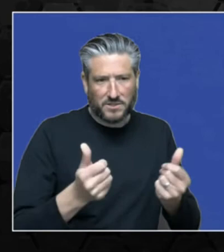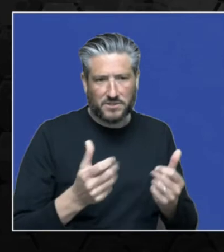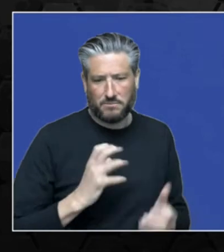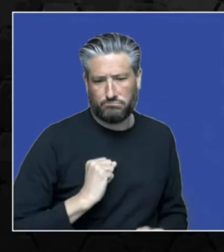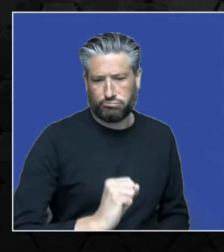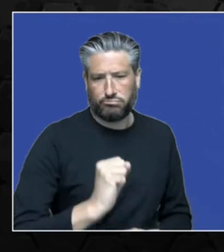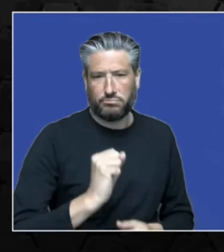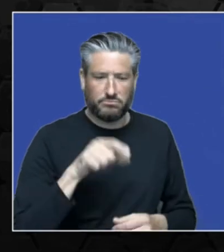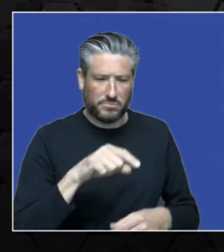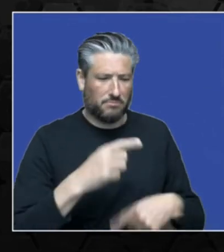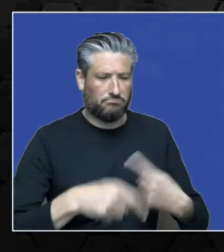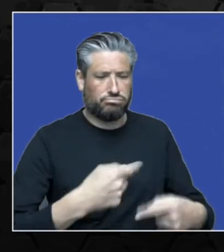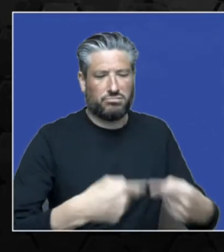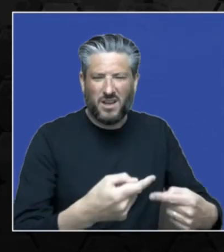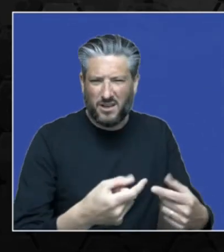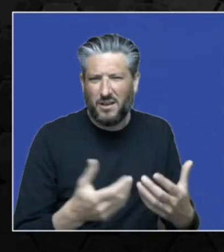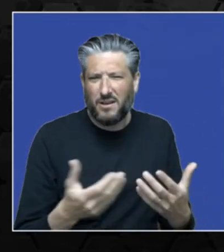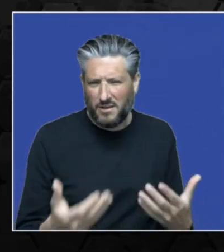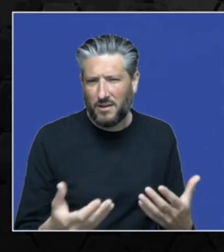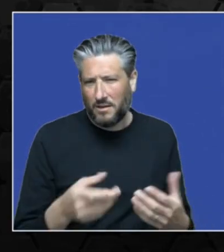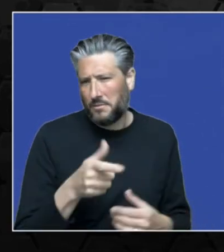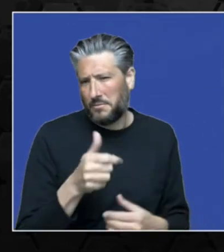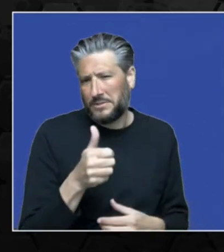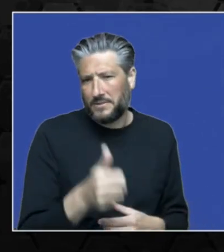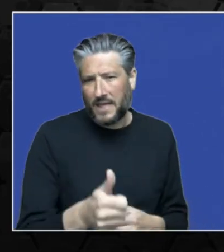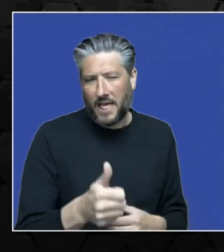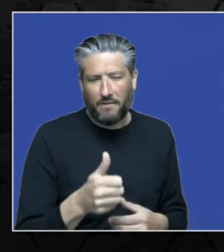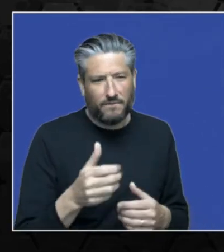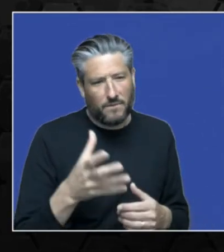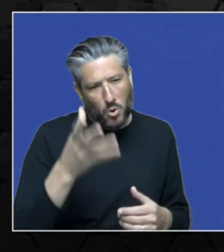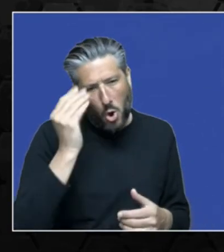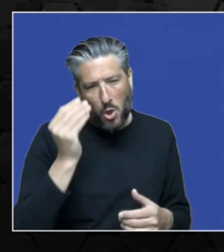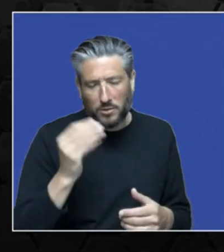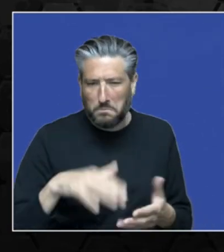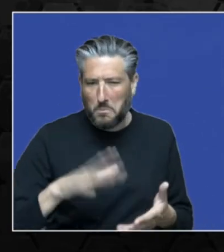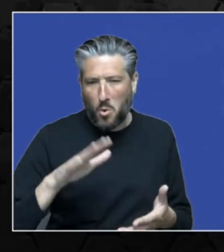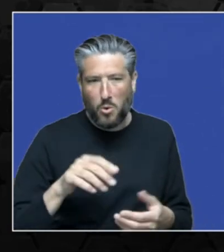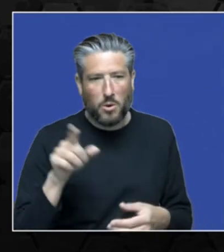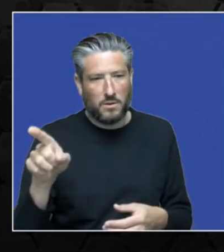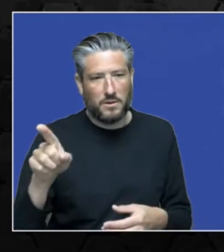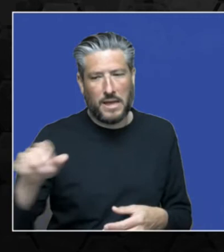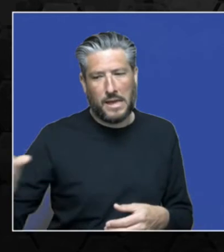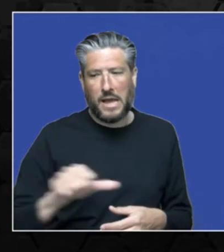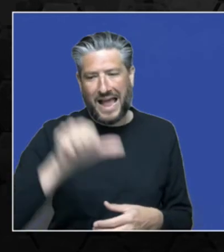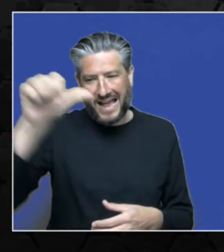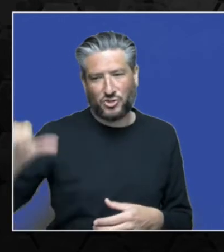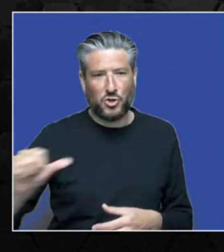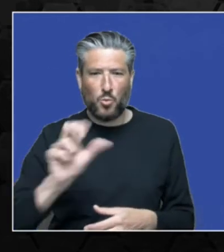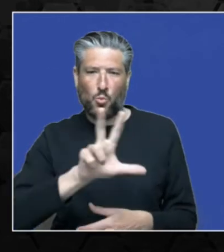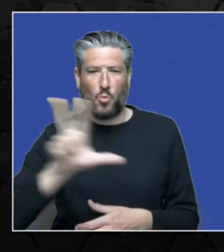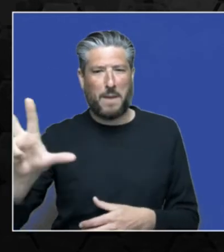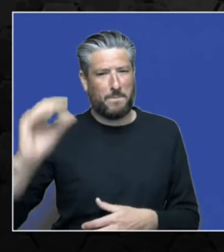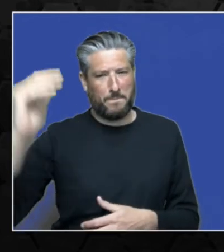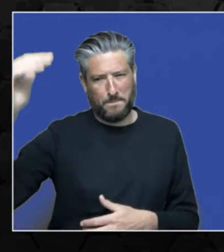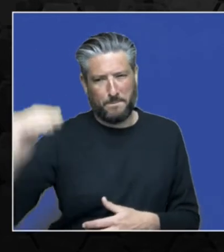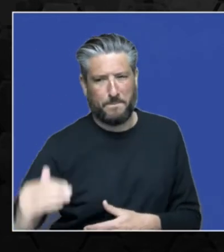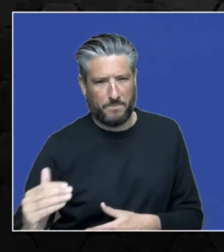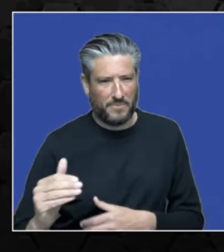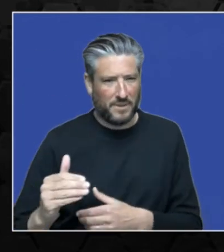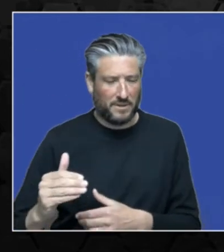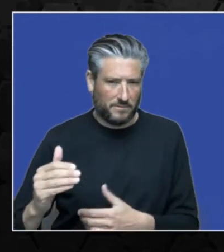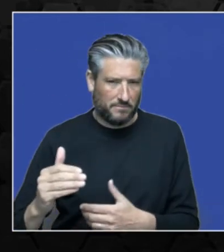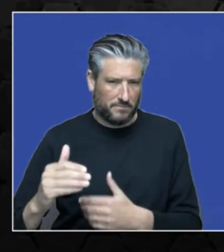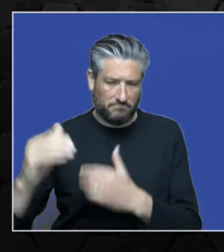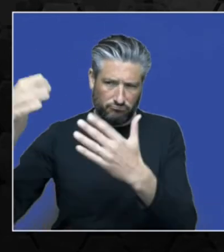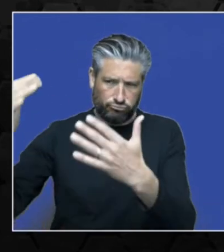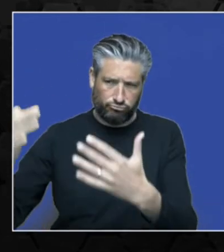more about it on like the Azure like websites and stuff. I see there's some pretty nice tutorials over there. But yeah, you might have heard about like